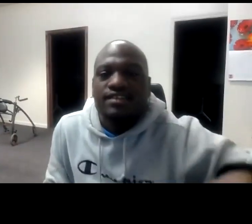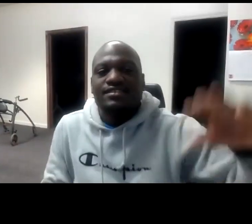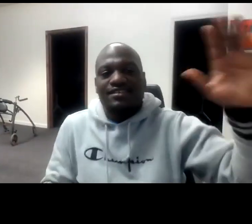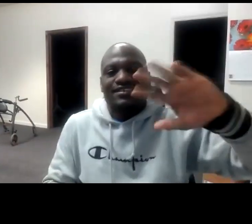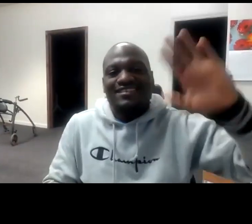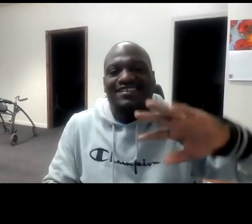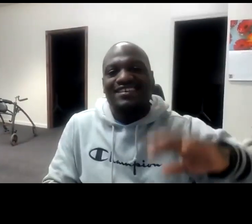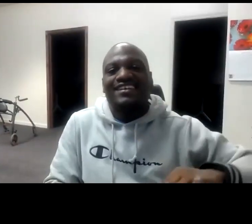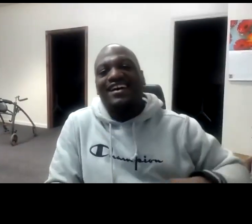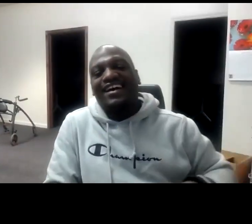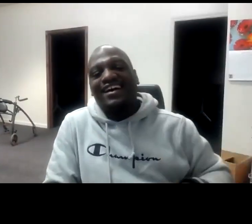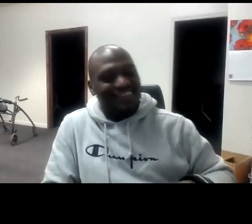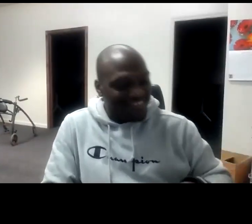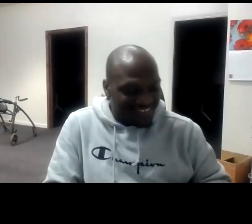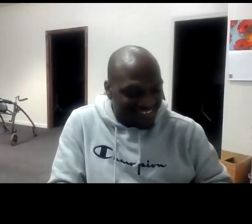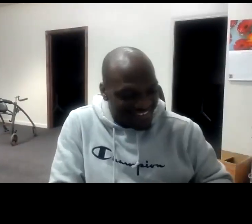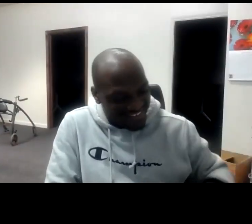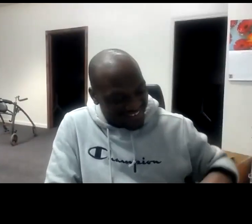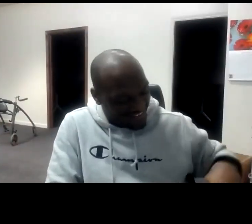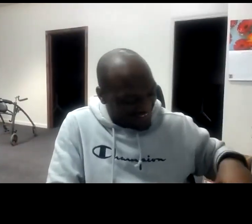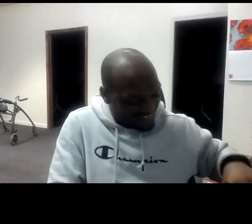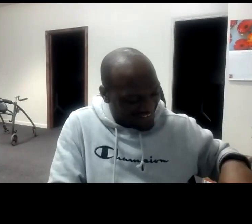Hi. Hi.